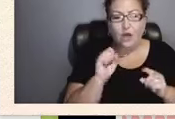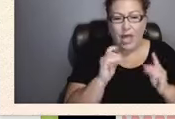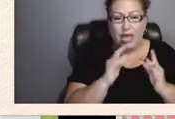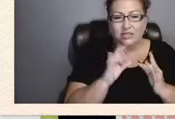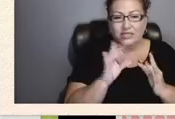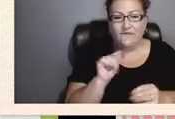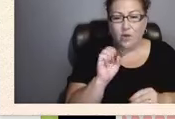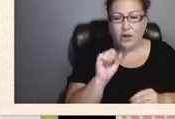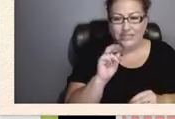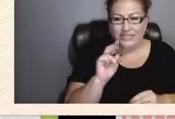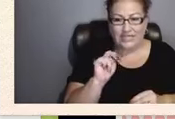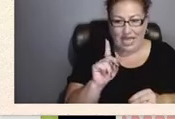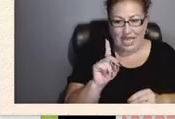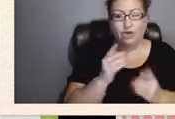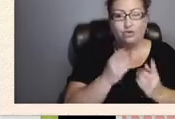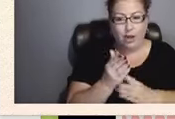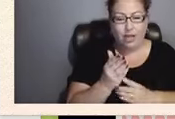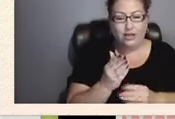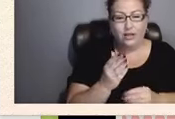email address. It's